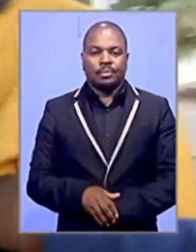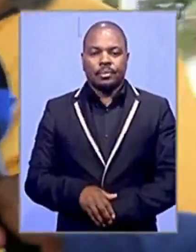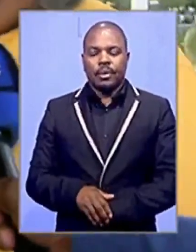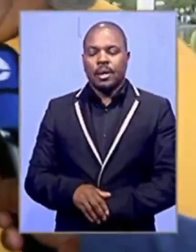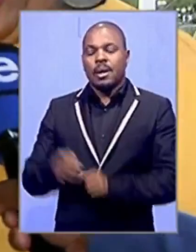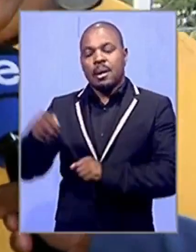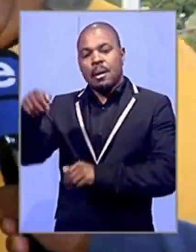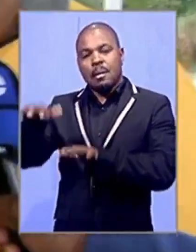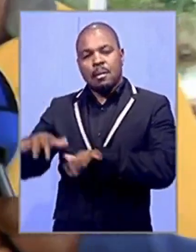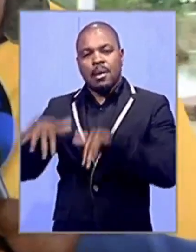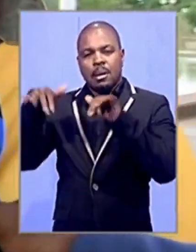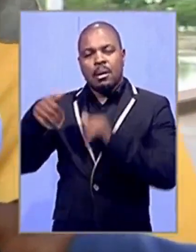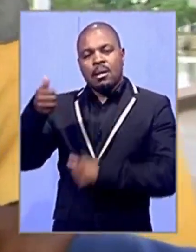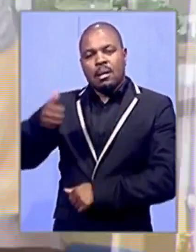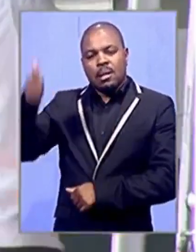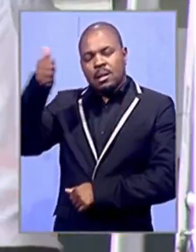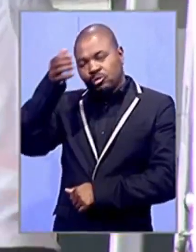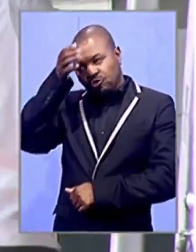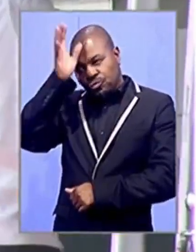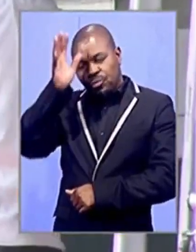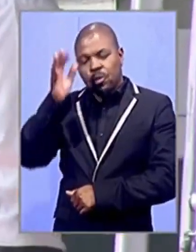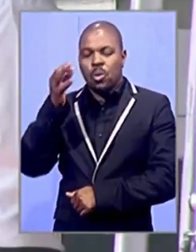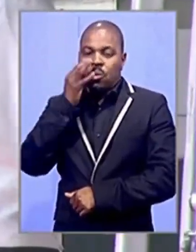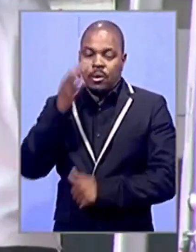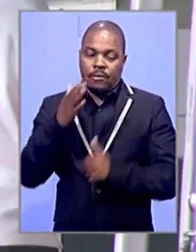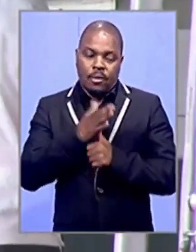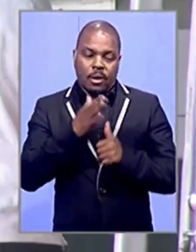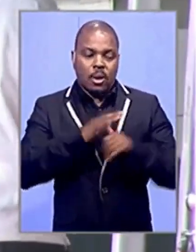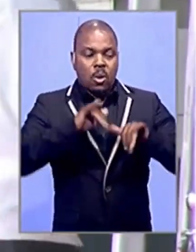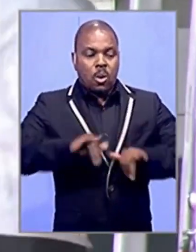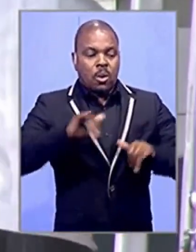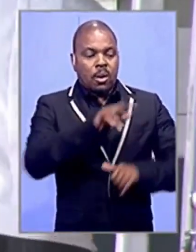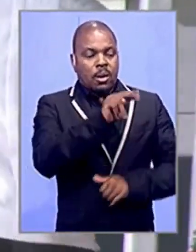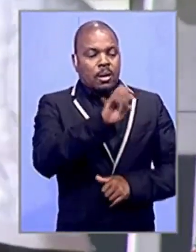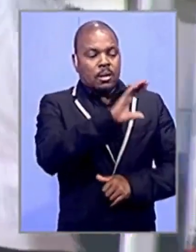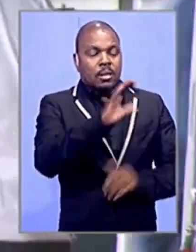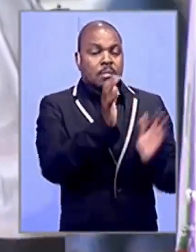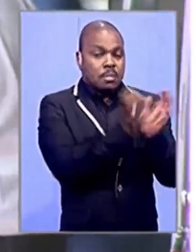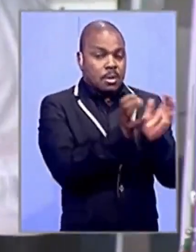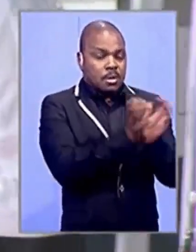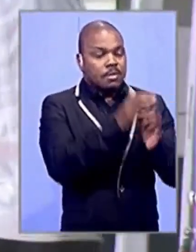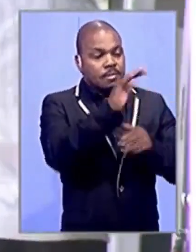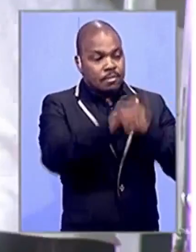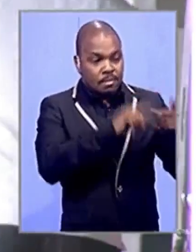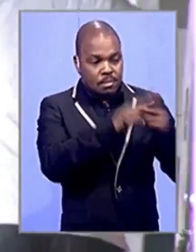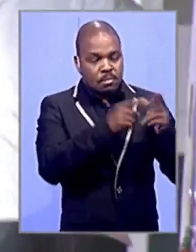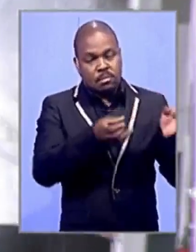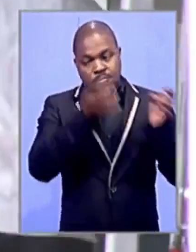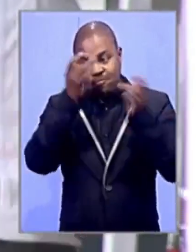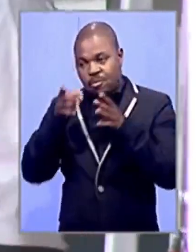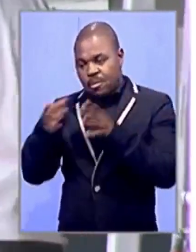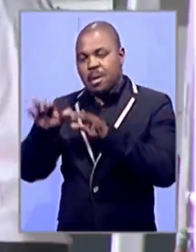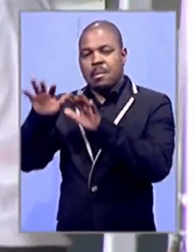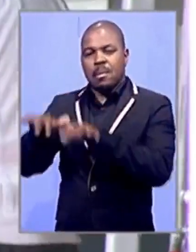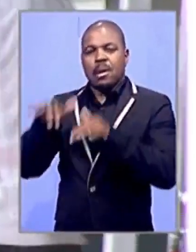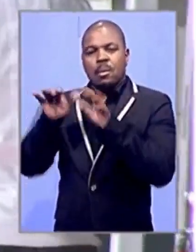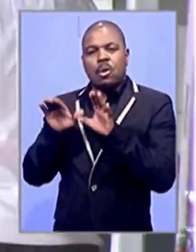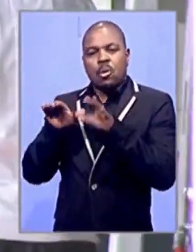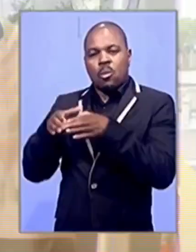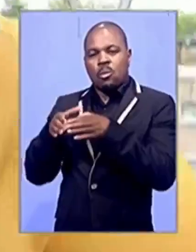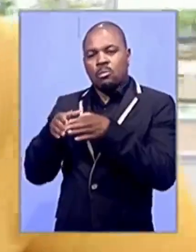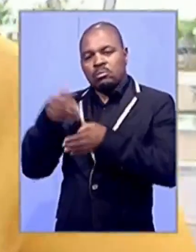mokgatlo parlamenteng o re ba ya go letela ditlamorago tša kopano ya komiti petition go fa komiti ya ditherišano ka go ANC